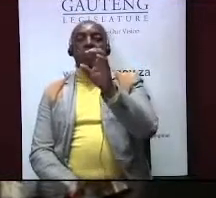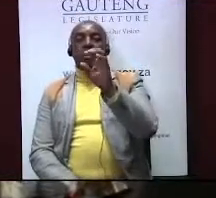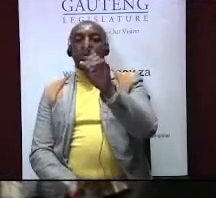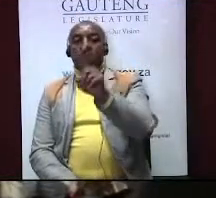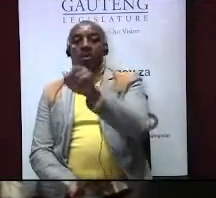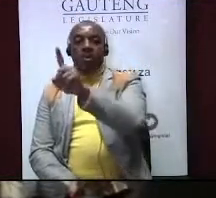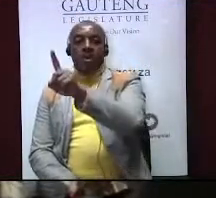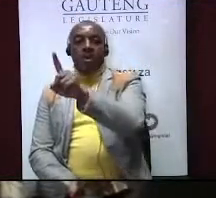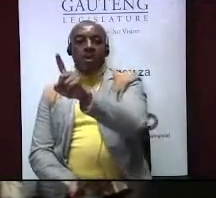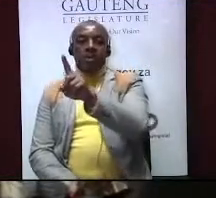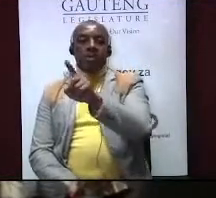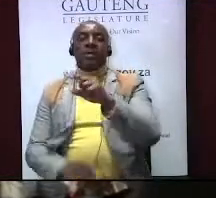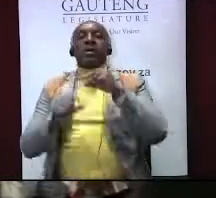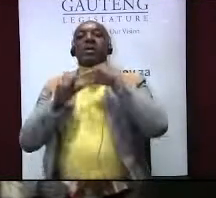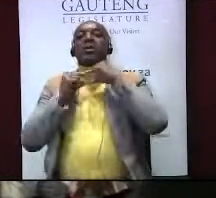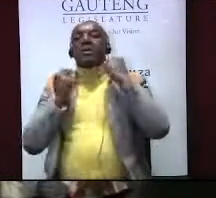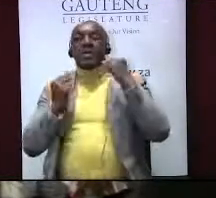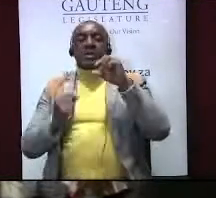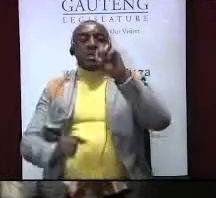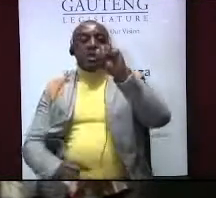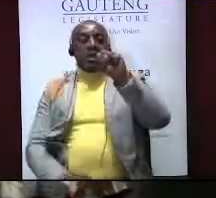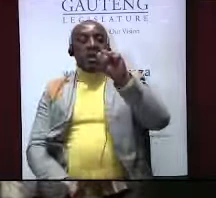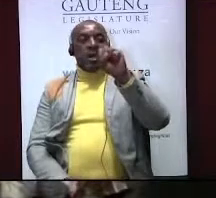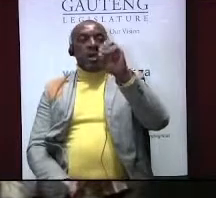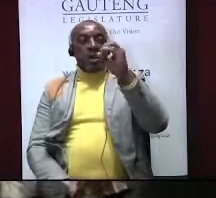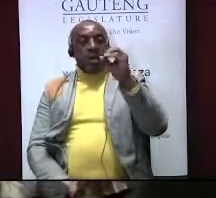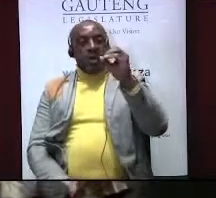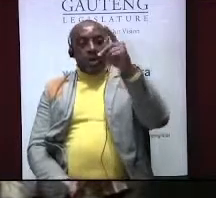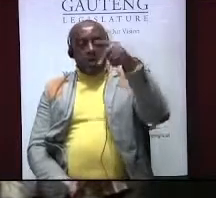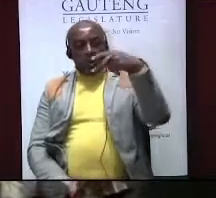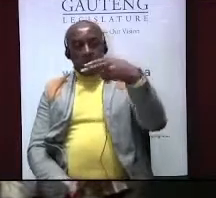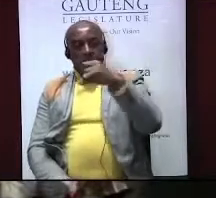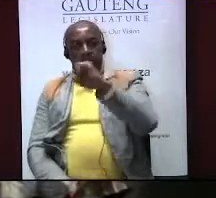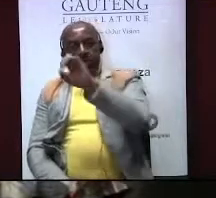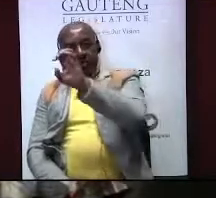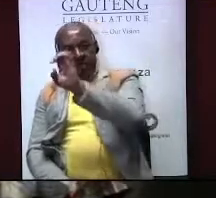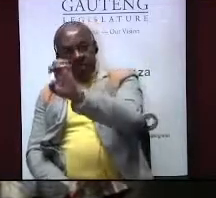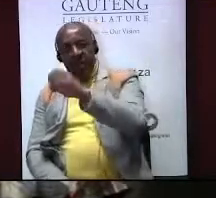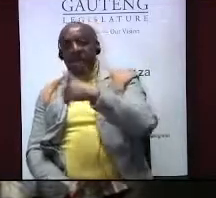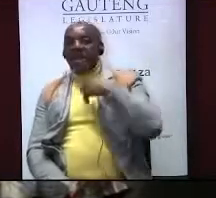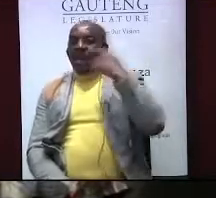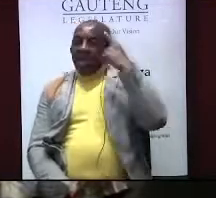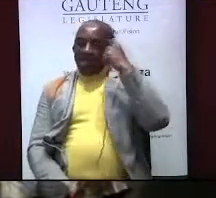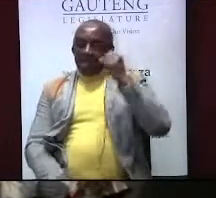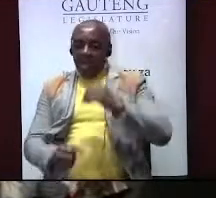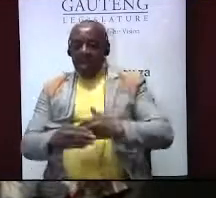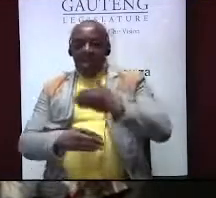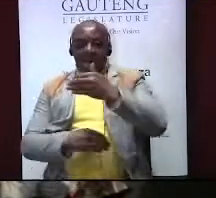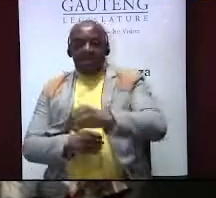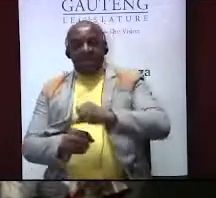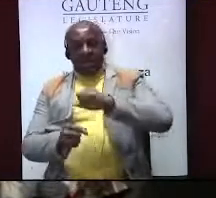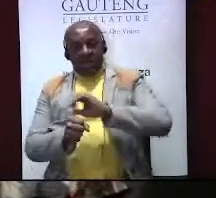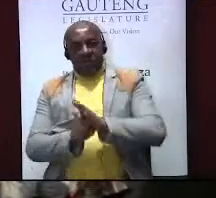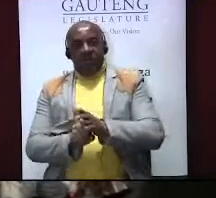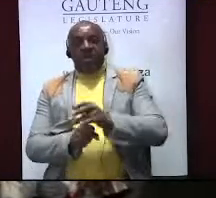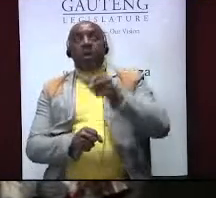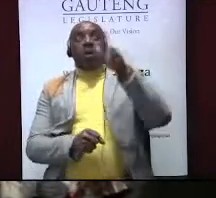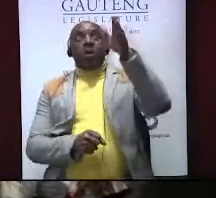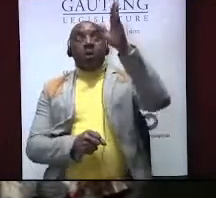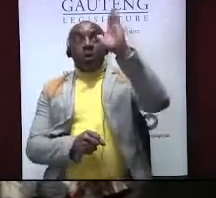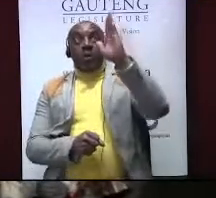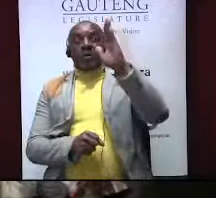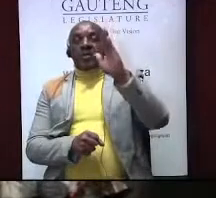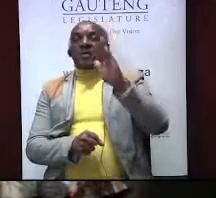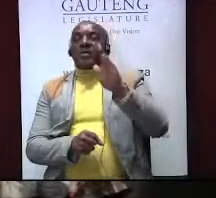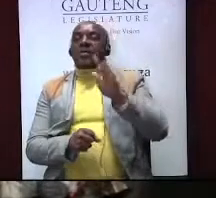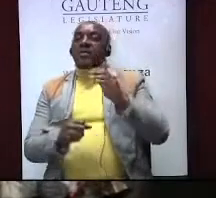072-174-7411. Pastor Sophie from Strong Tower Ministries. I believe that after COVID, God has broken the walls of the church. We need to